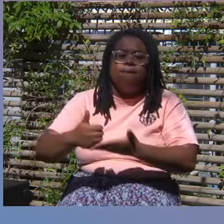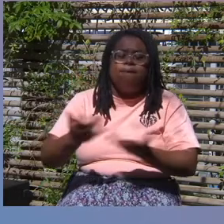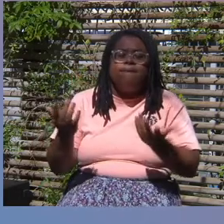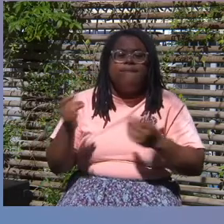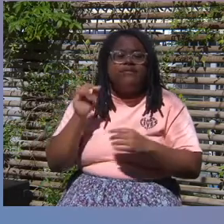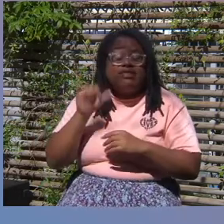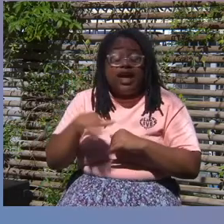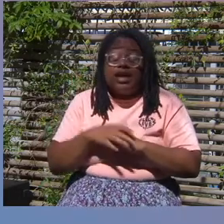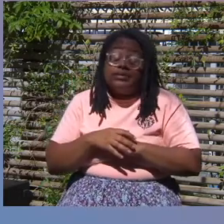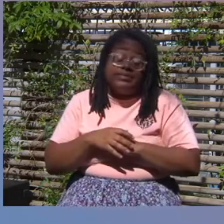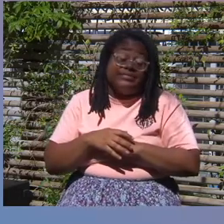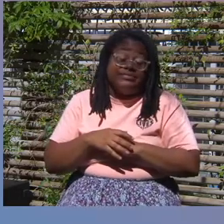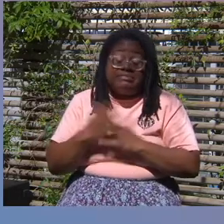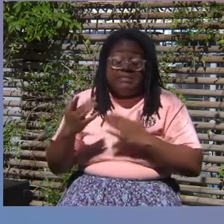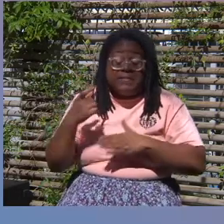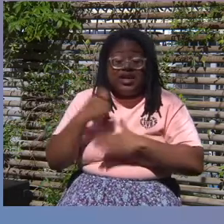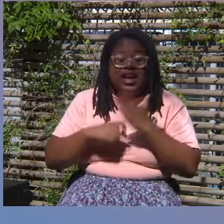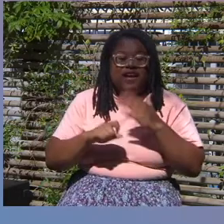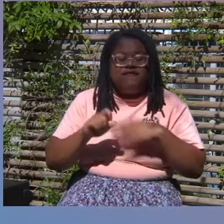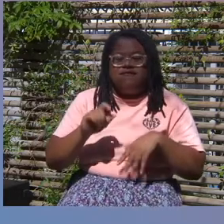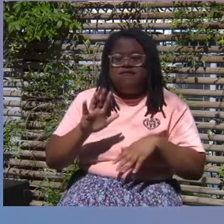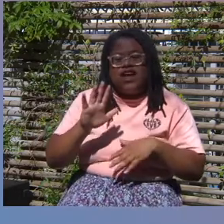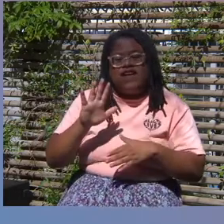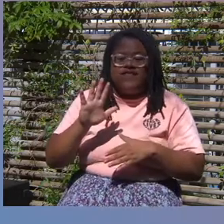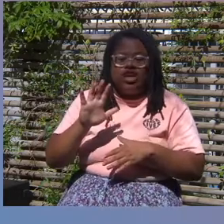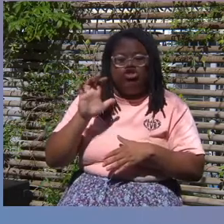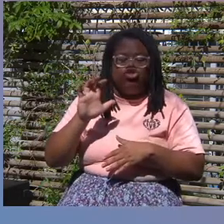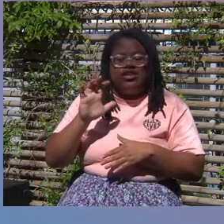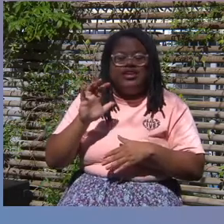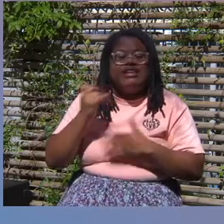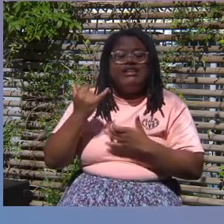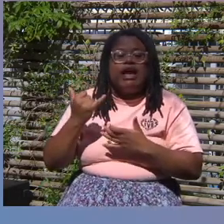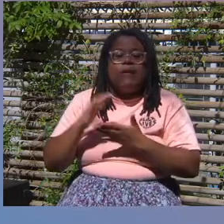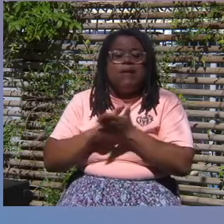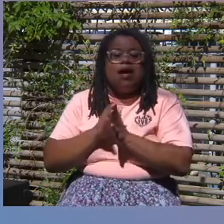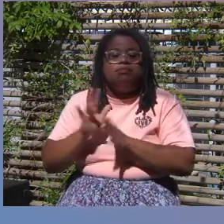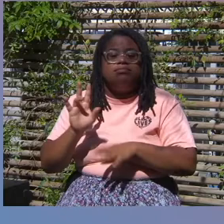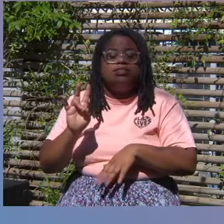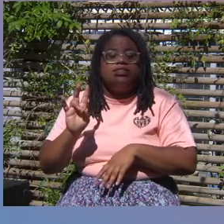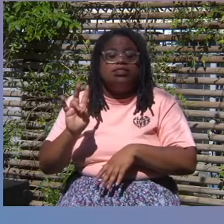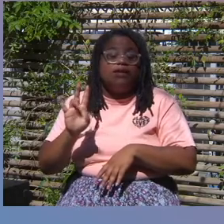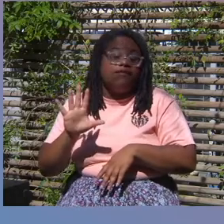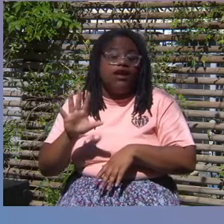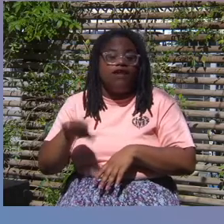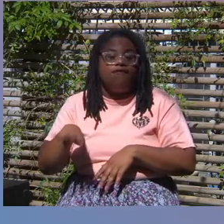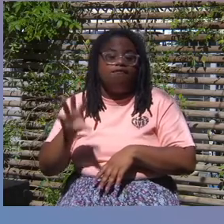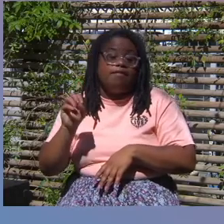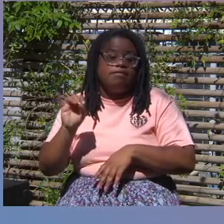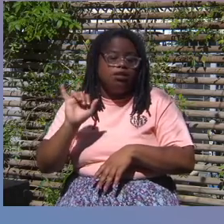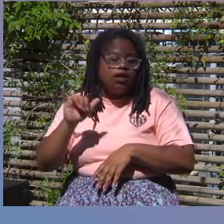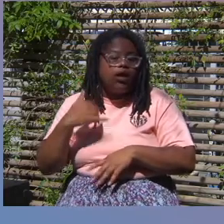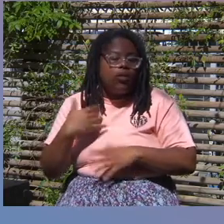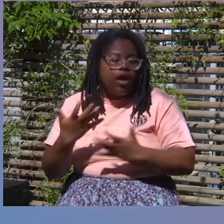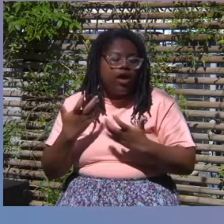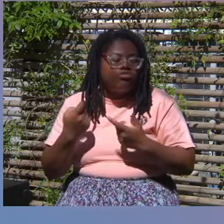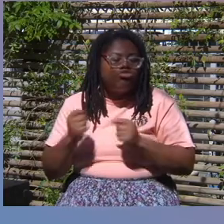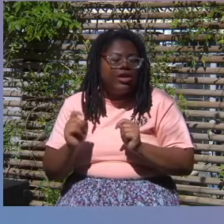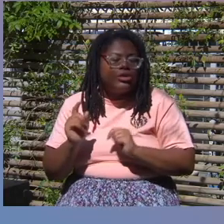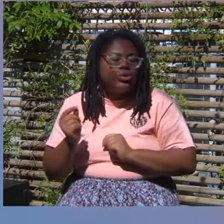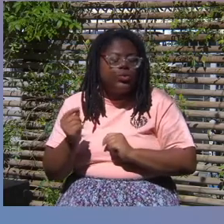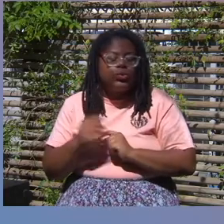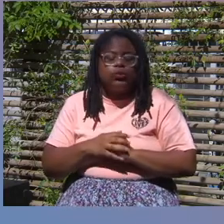Mm-hmm. So what would cost $500 might cost $75 or $50. Mm-hmm. That is what I'm doing. Mm-hmm. And I